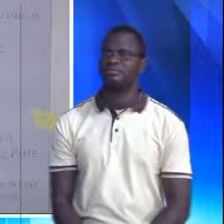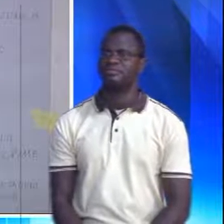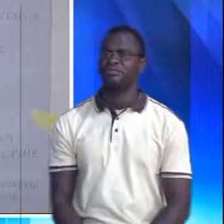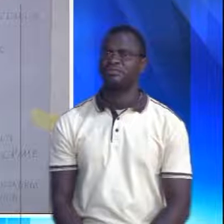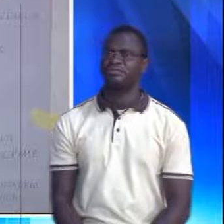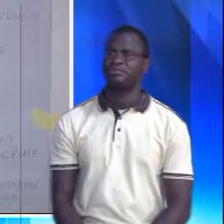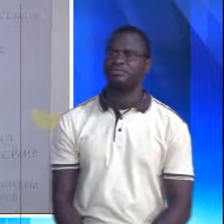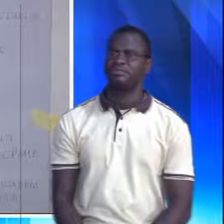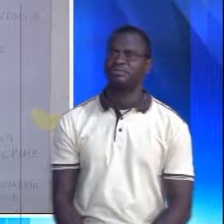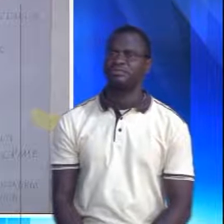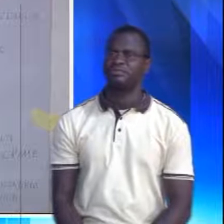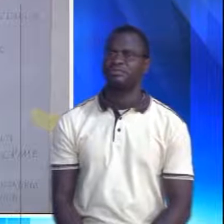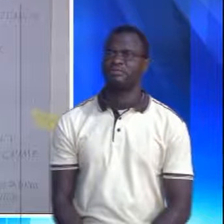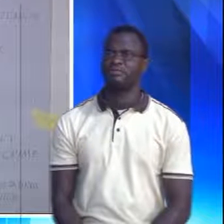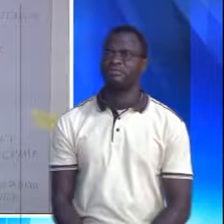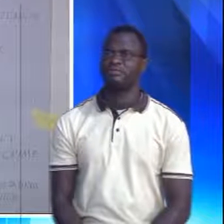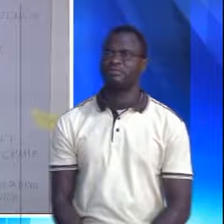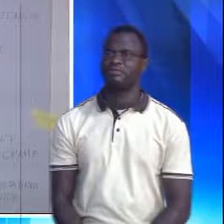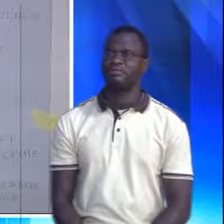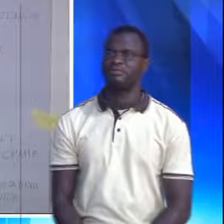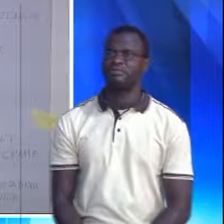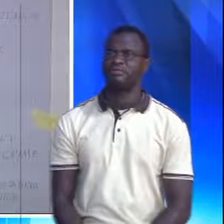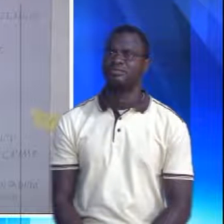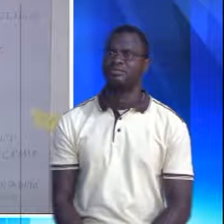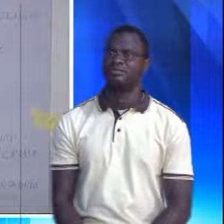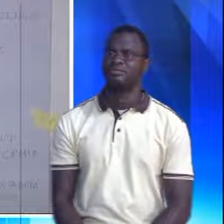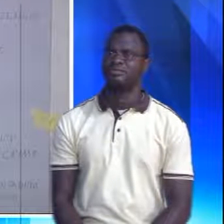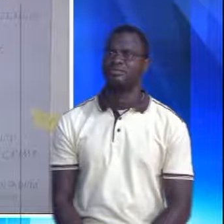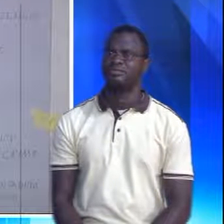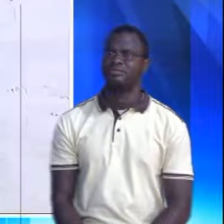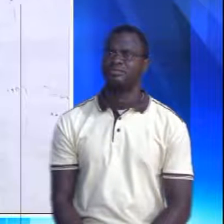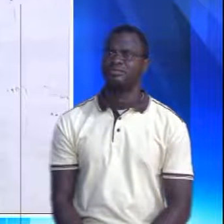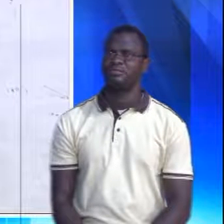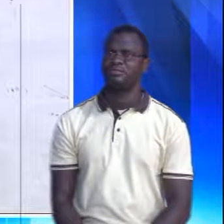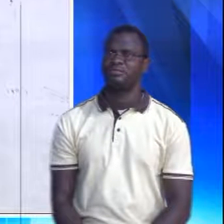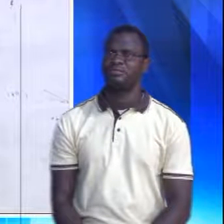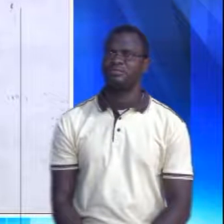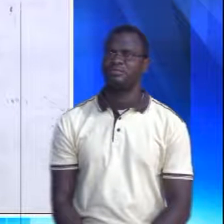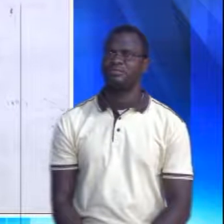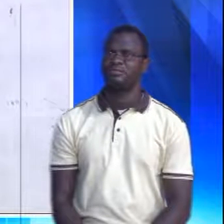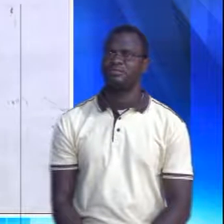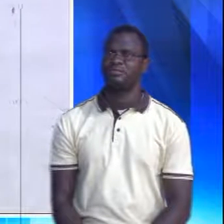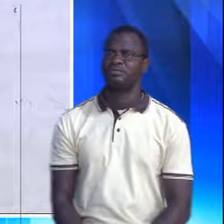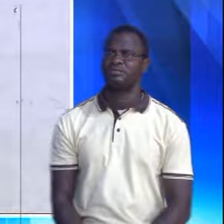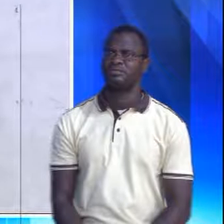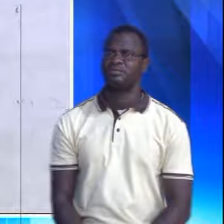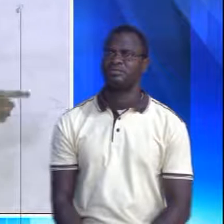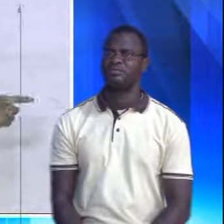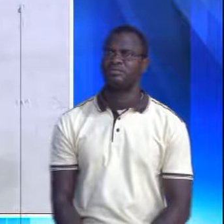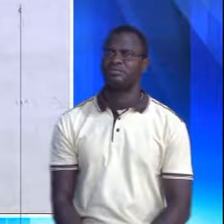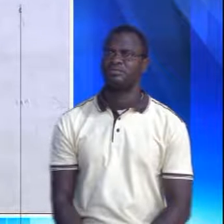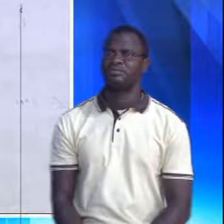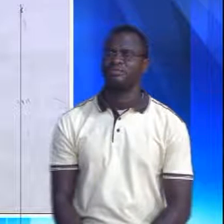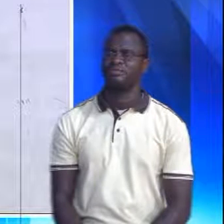a soldier man. You came to the city or you went to the market to buy something. Little argument, you gun that person down. That's a